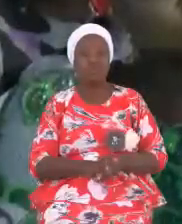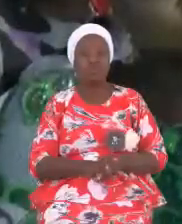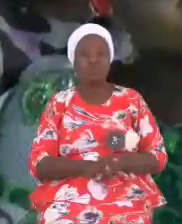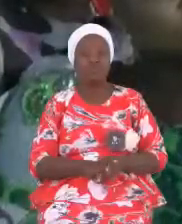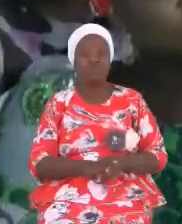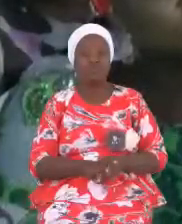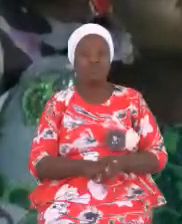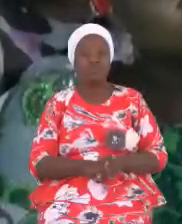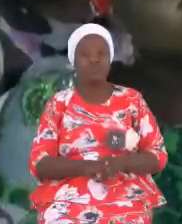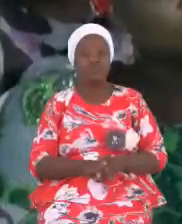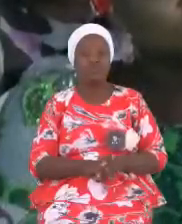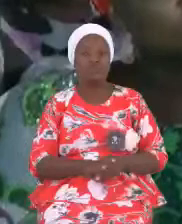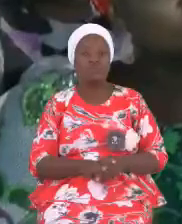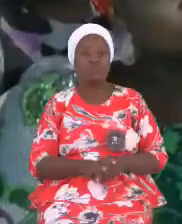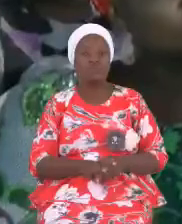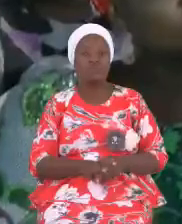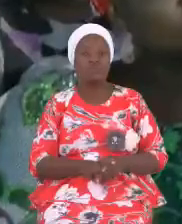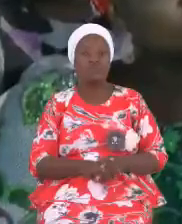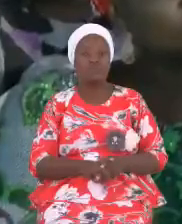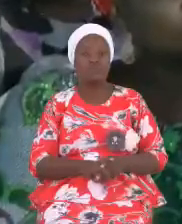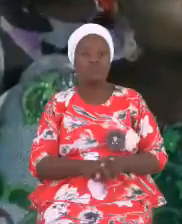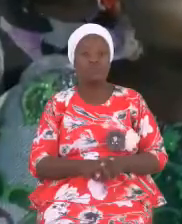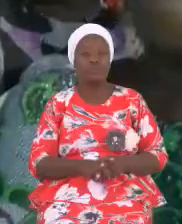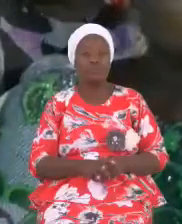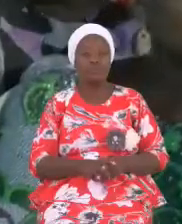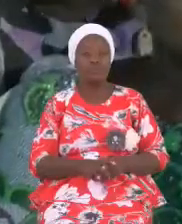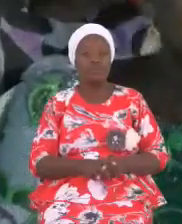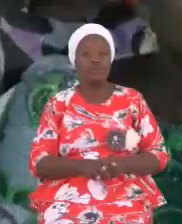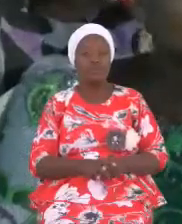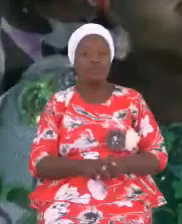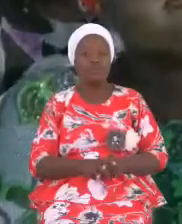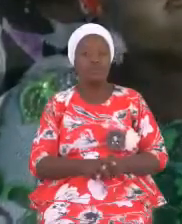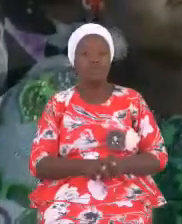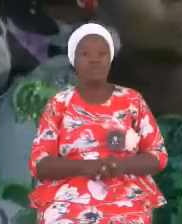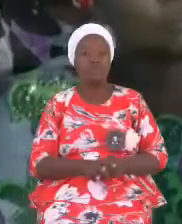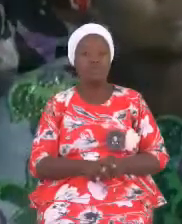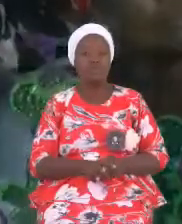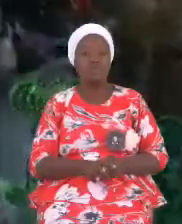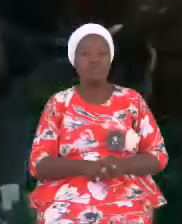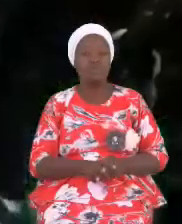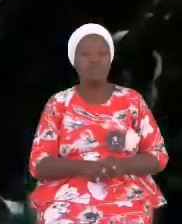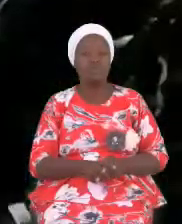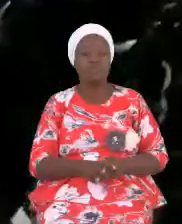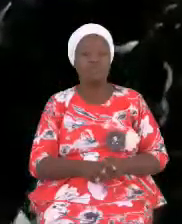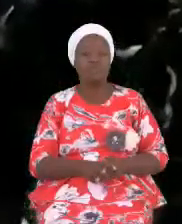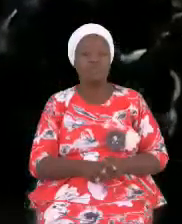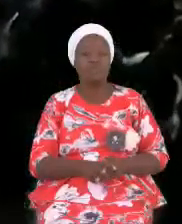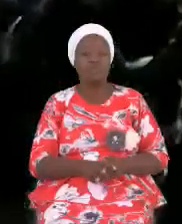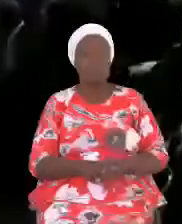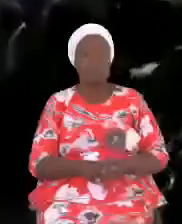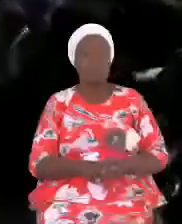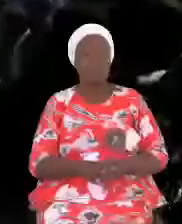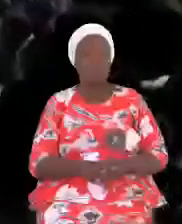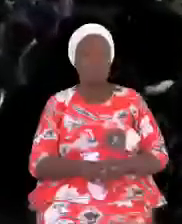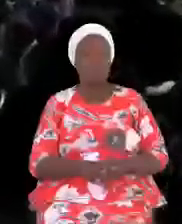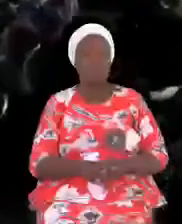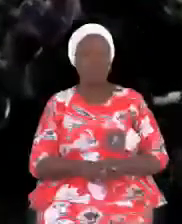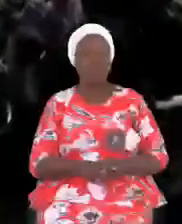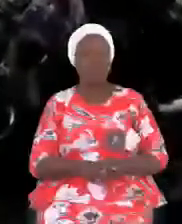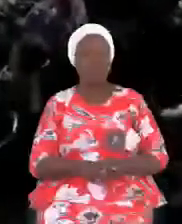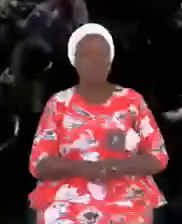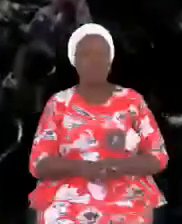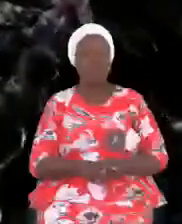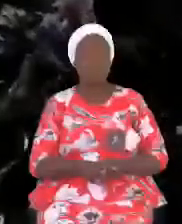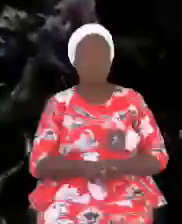Left, right, front, back. If you are done, wave your hand at us.